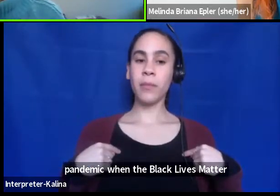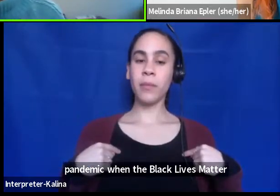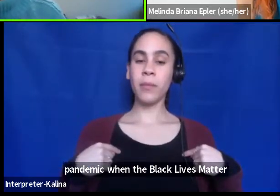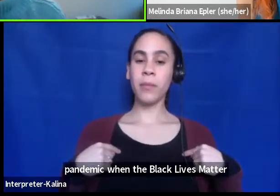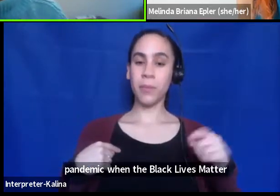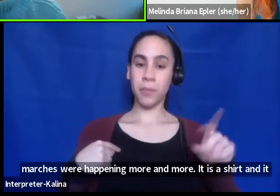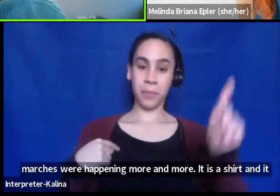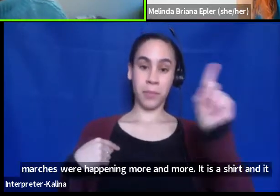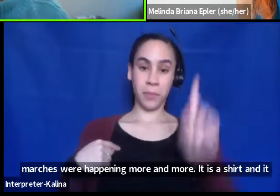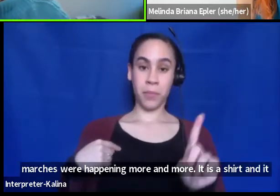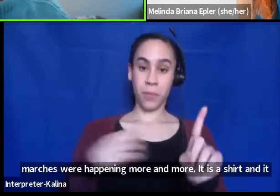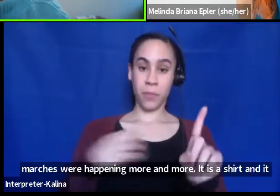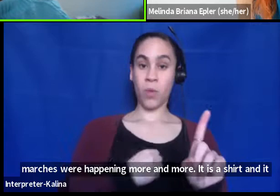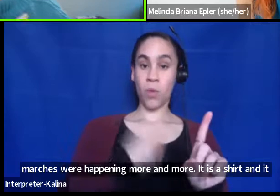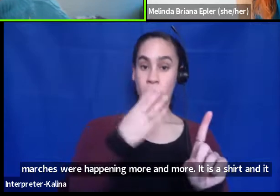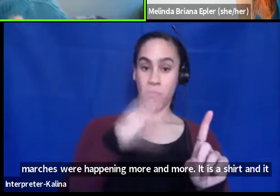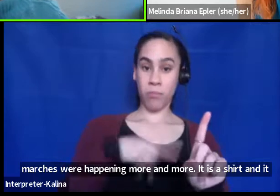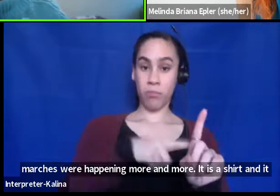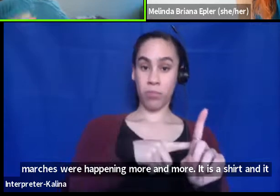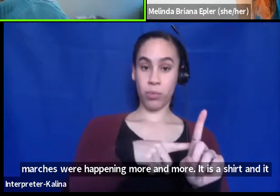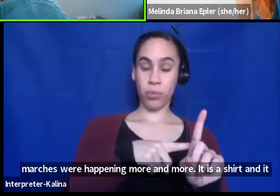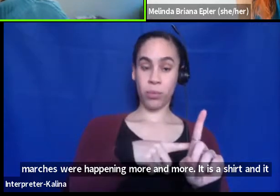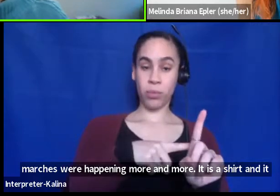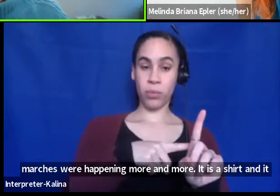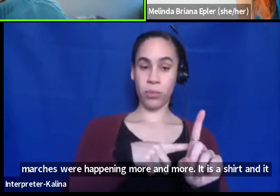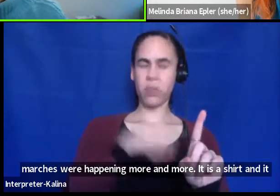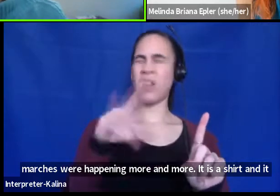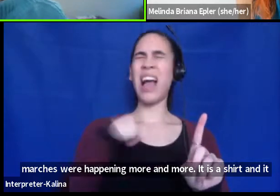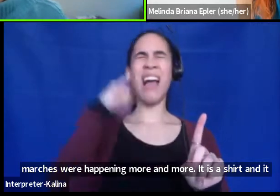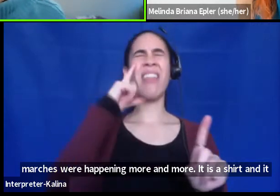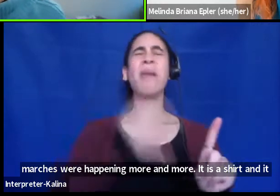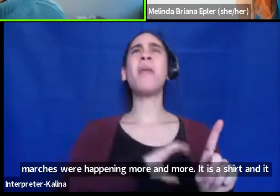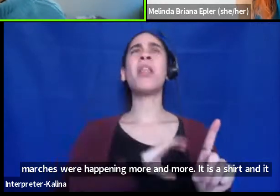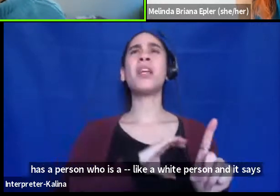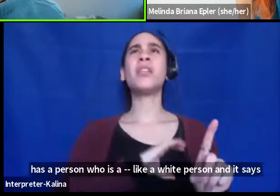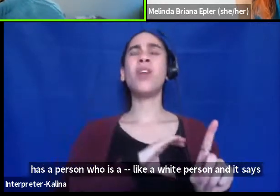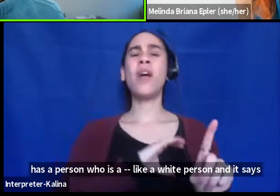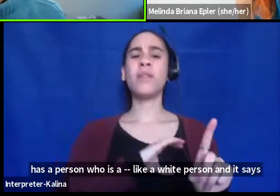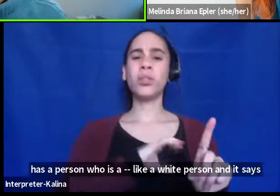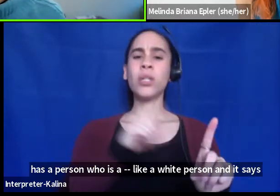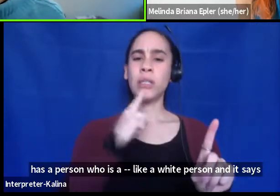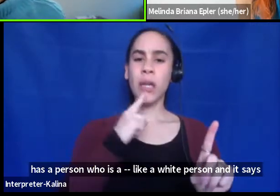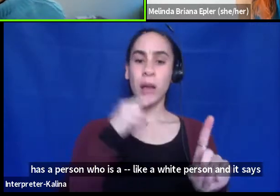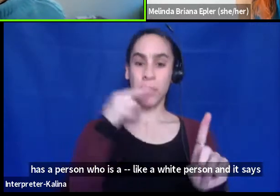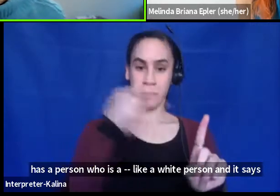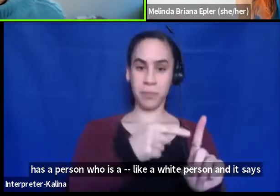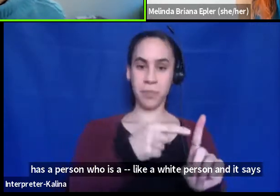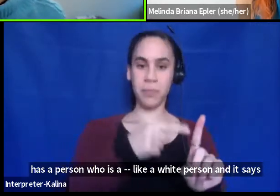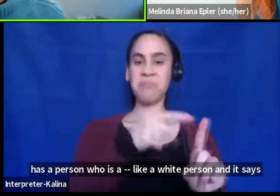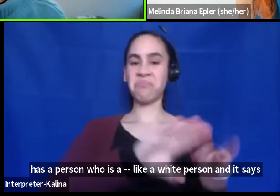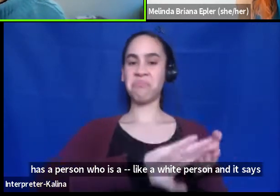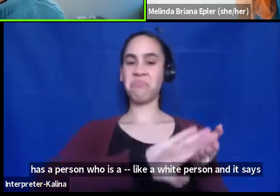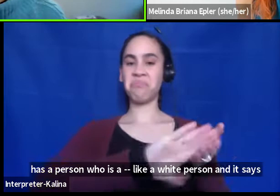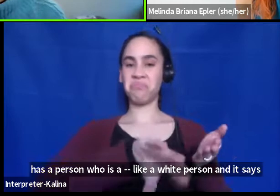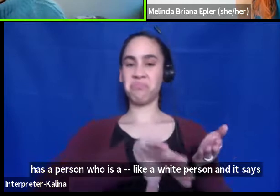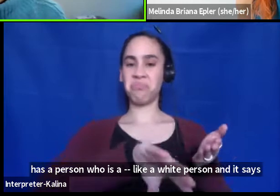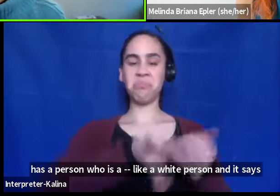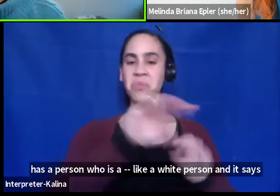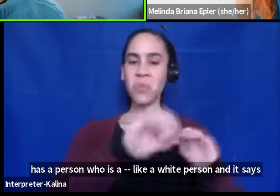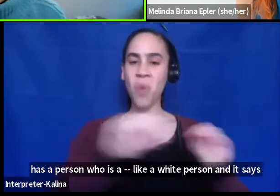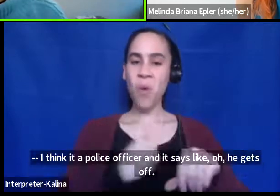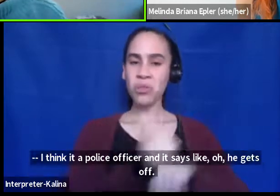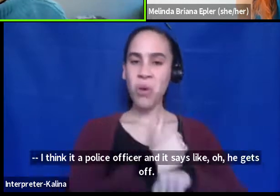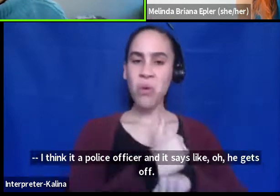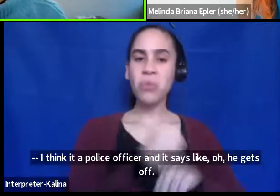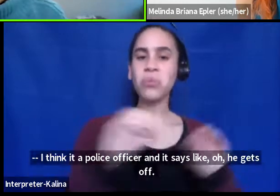white person, and it says something like, I think it's a police officer, and it says like, oh, he gets off, like, he doesn't get charged at all. And then it's a